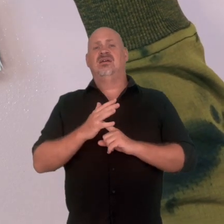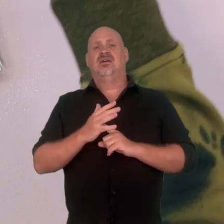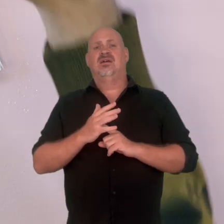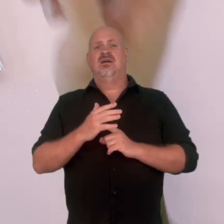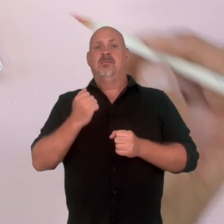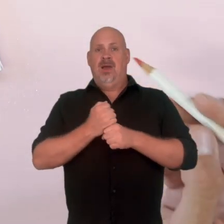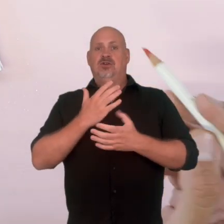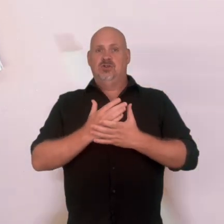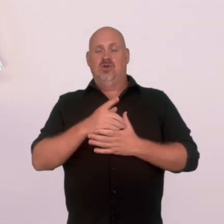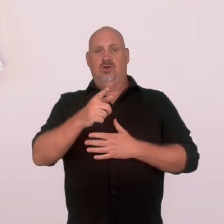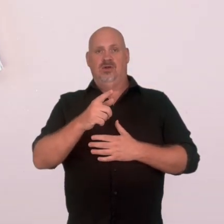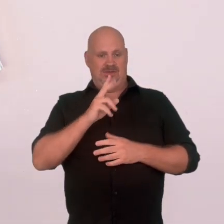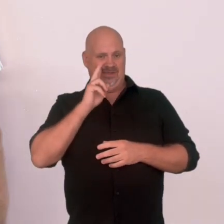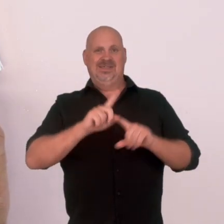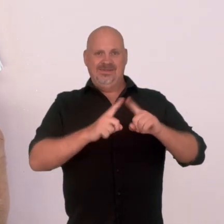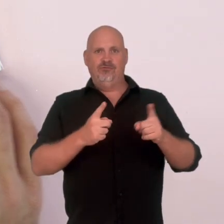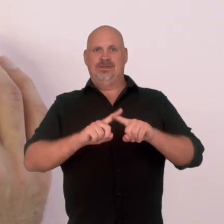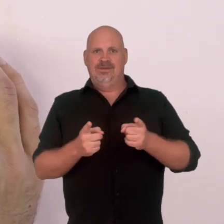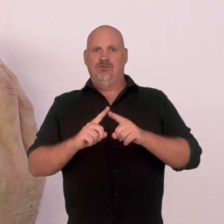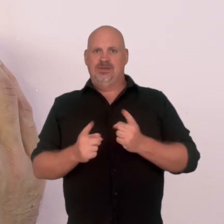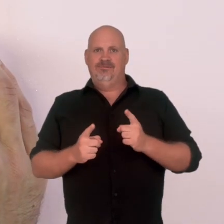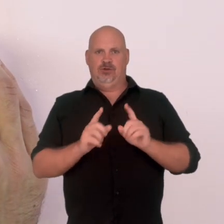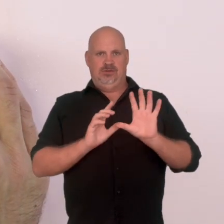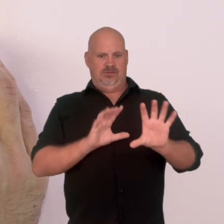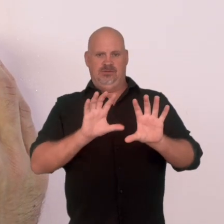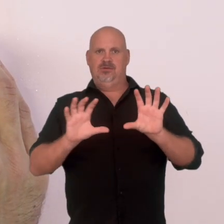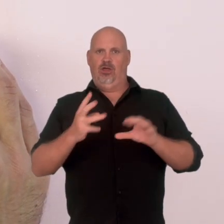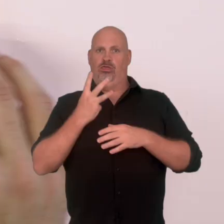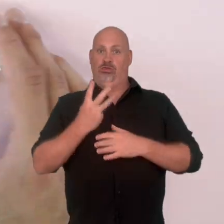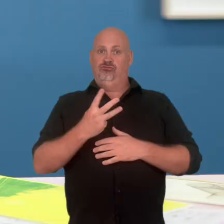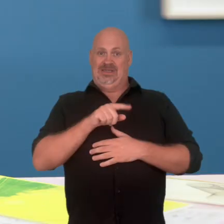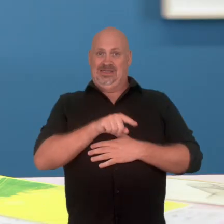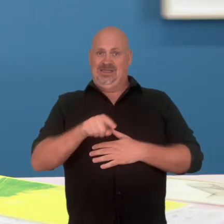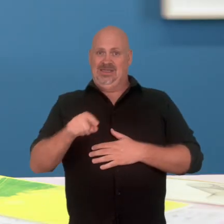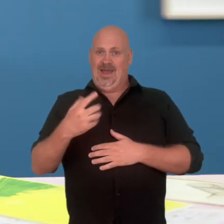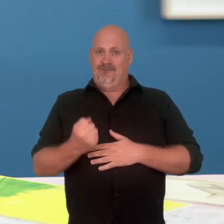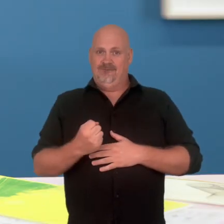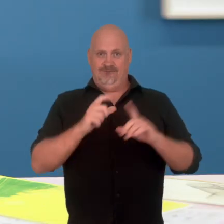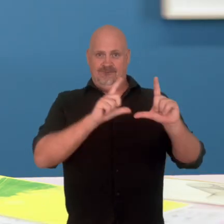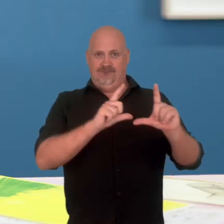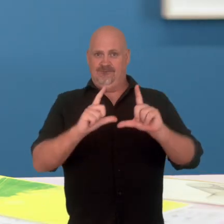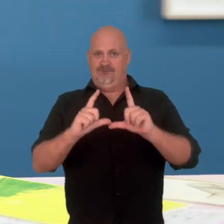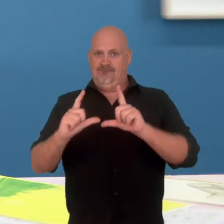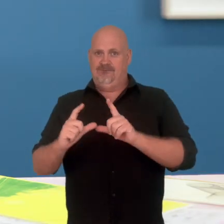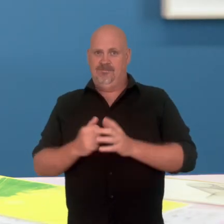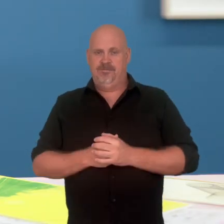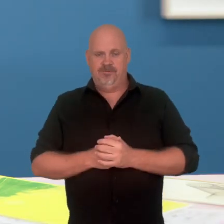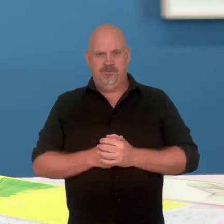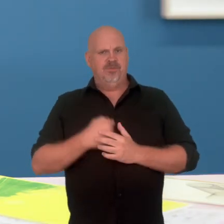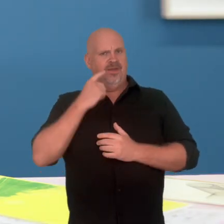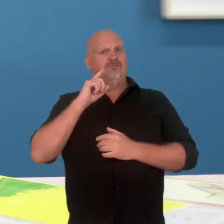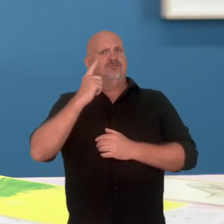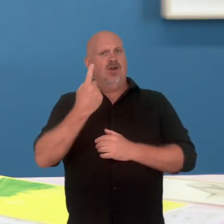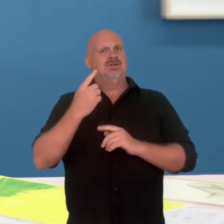differences. So now we have these 3 sections, and I think at first it's important to